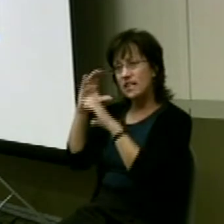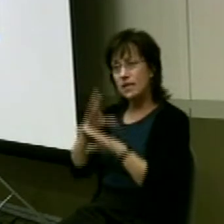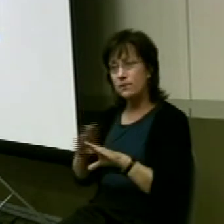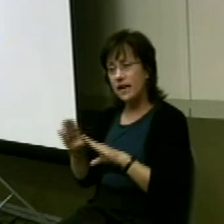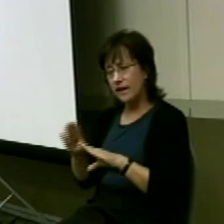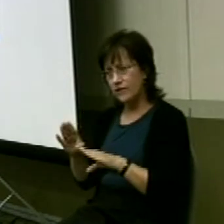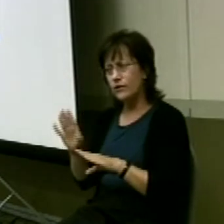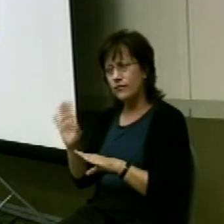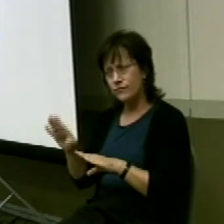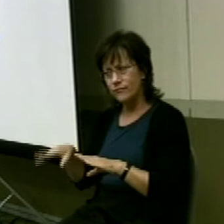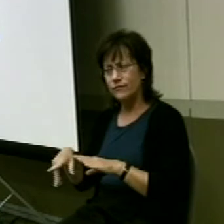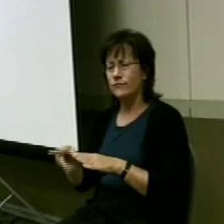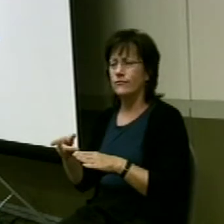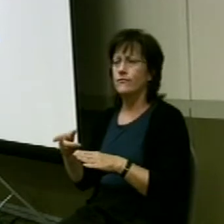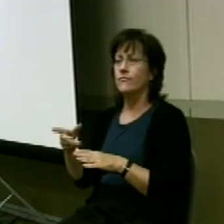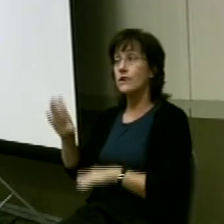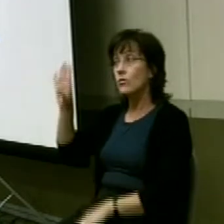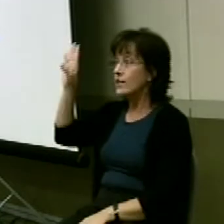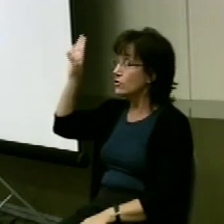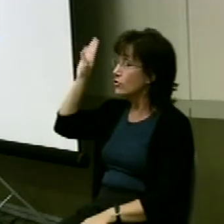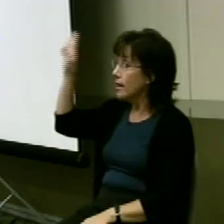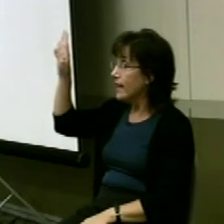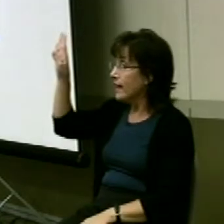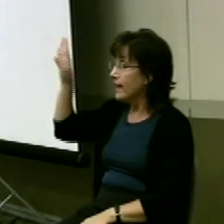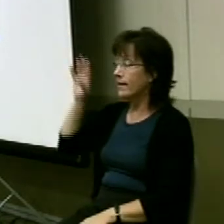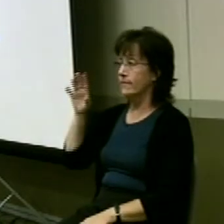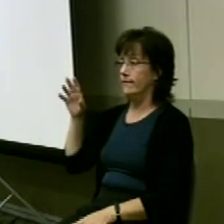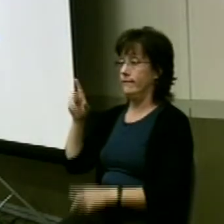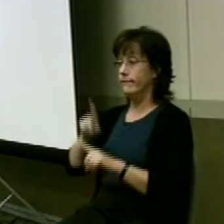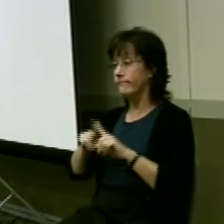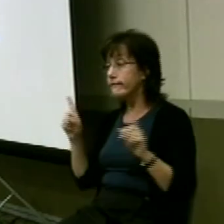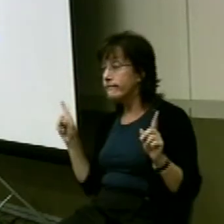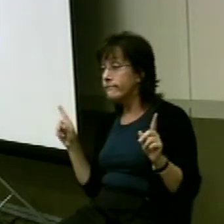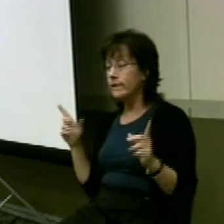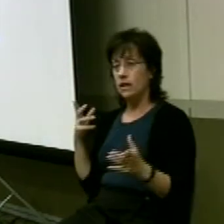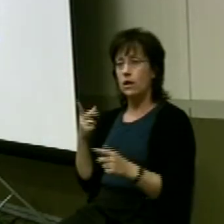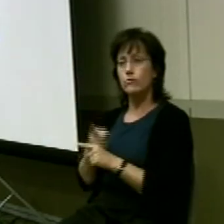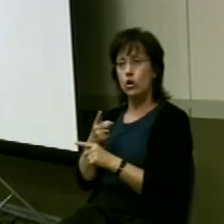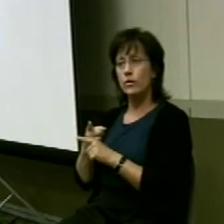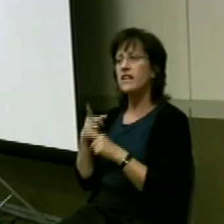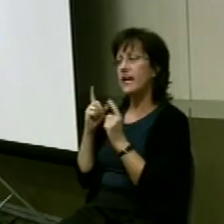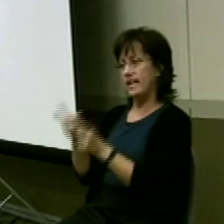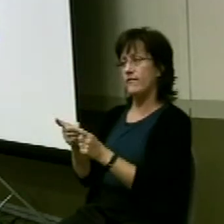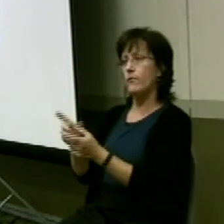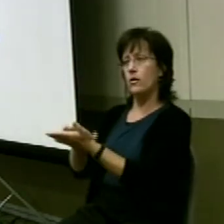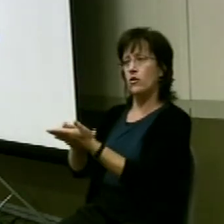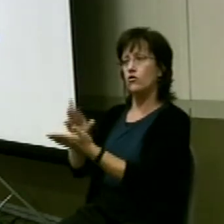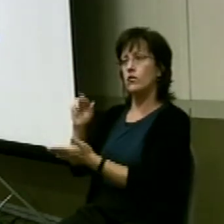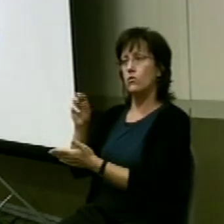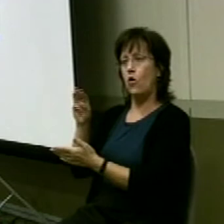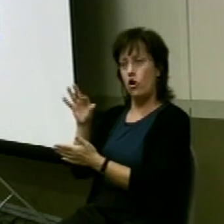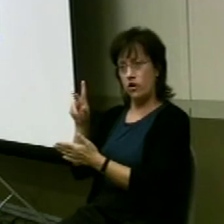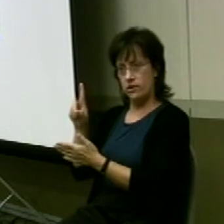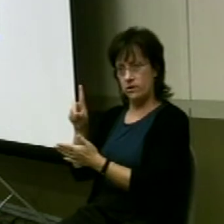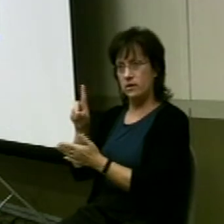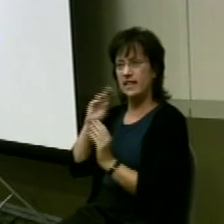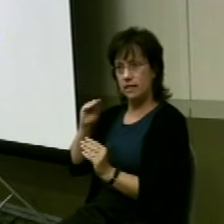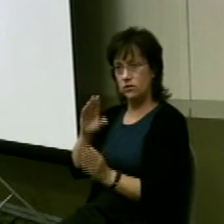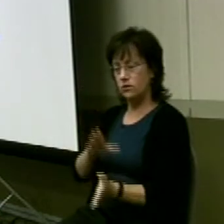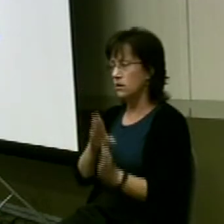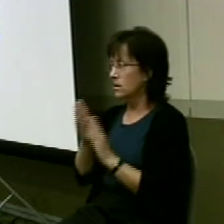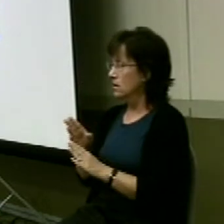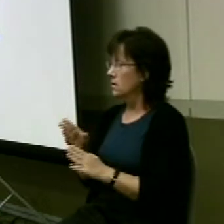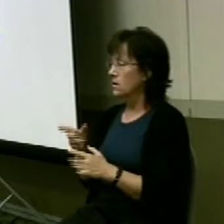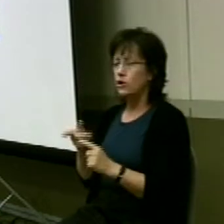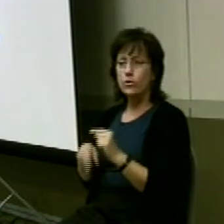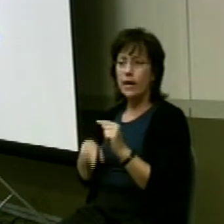Teach the appropriate attention-seeking behaviors to him, teaching that raising your hand, signing, those are the appropriate ones, and then rewarding him for that. You have